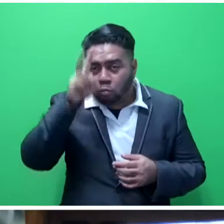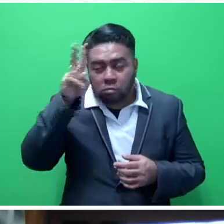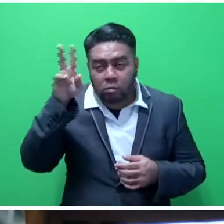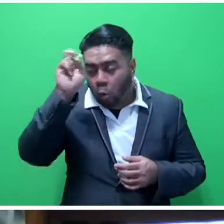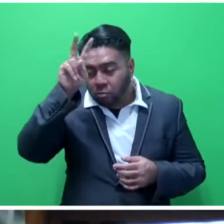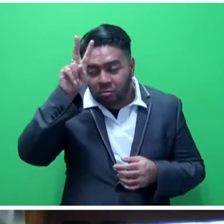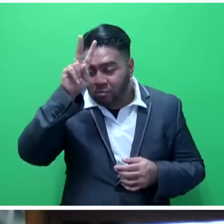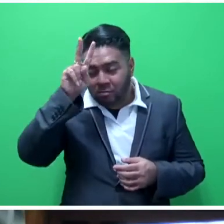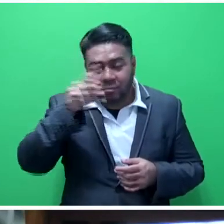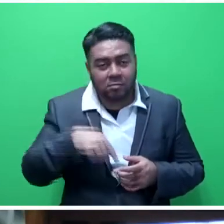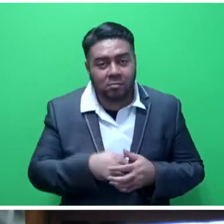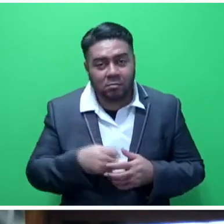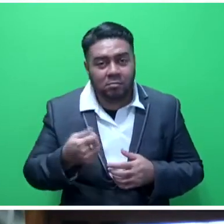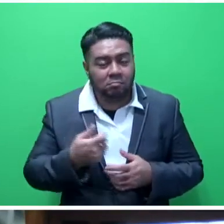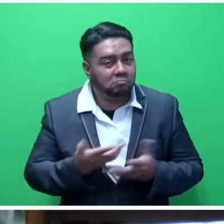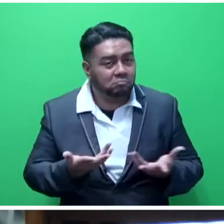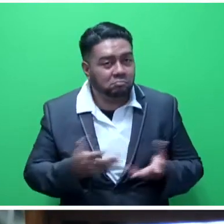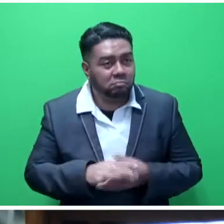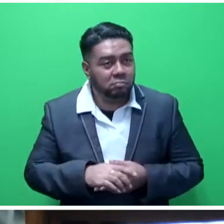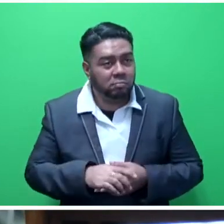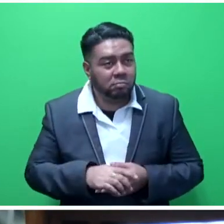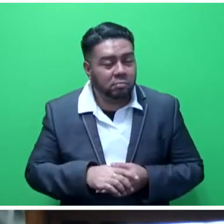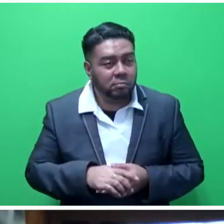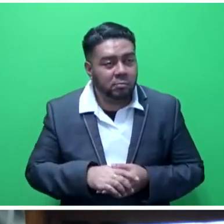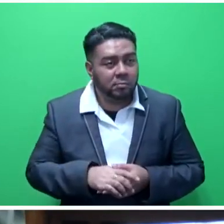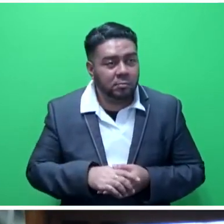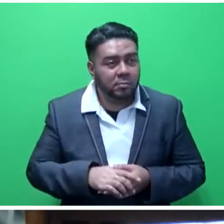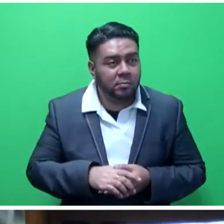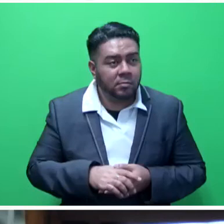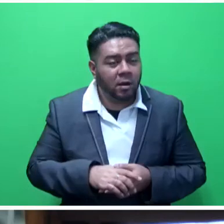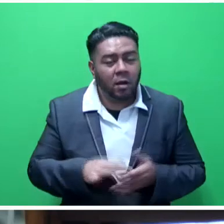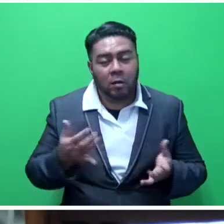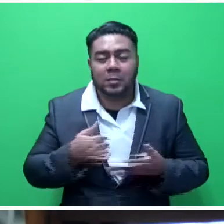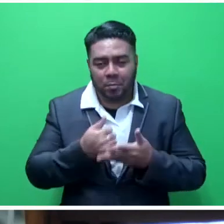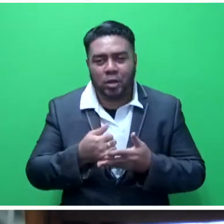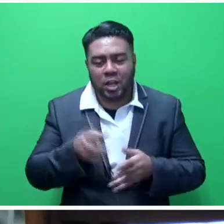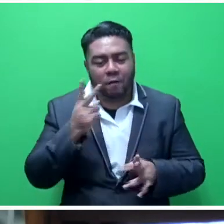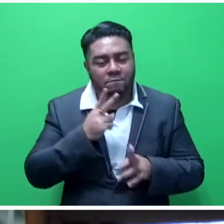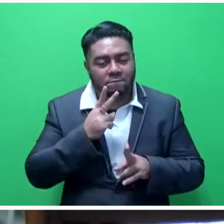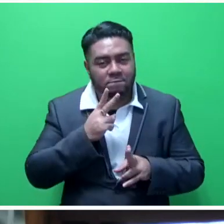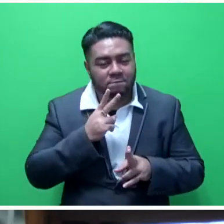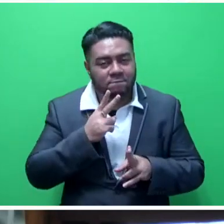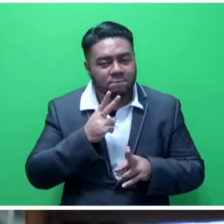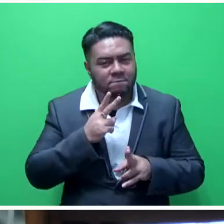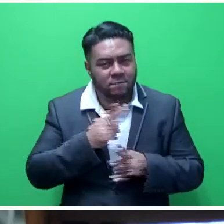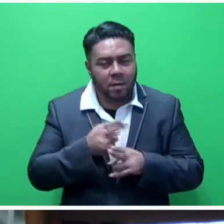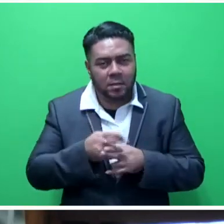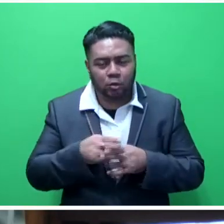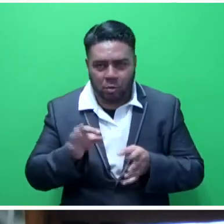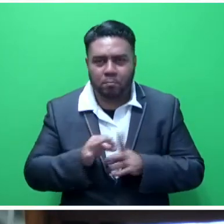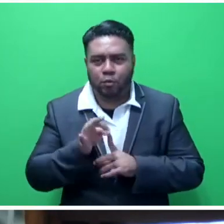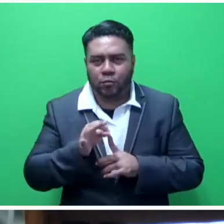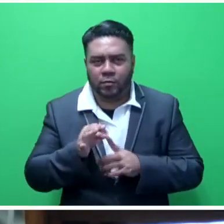these programs are continuously ongoing, and we are supporting our farmers to improve the genetic material. Thank you.